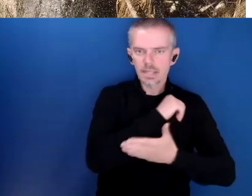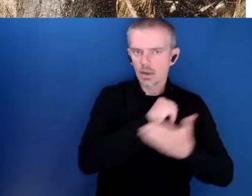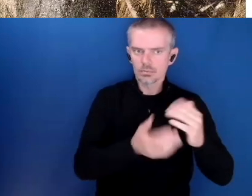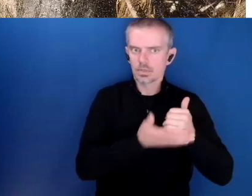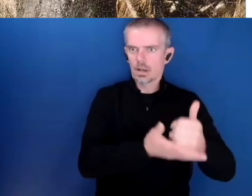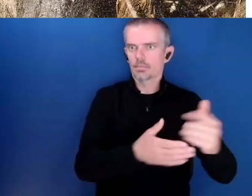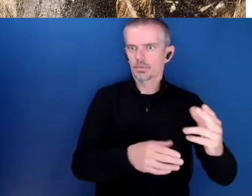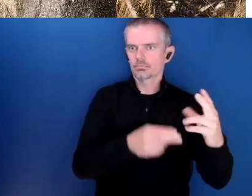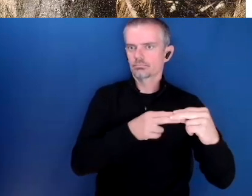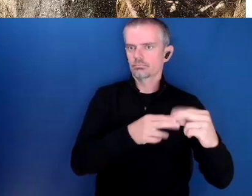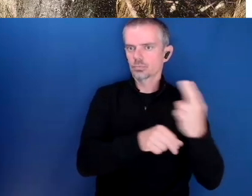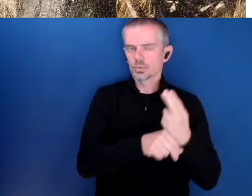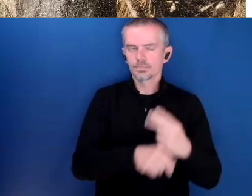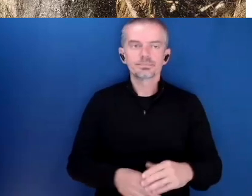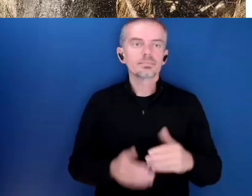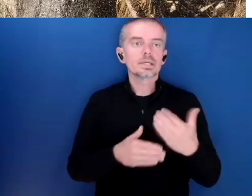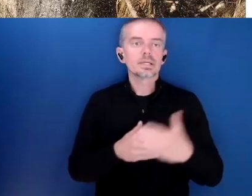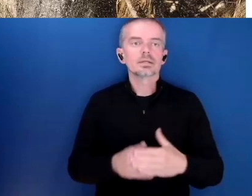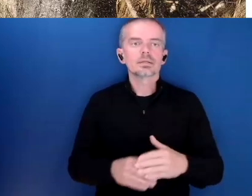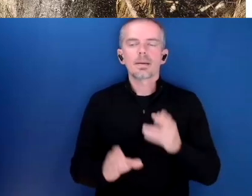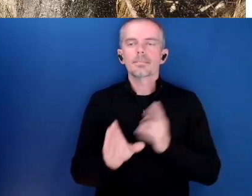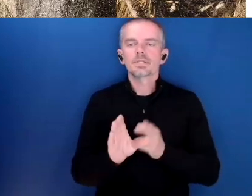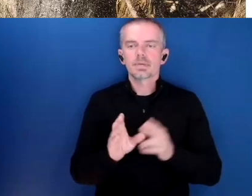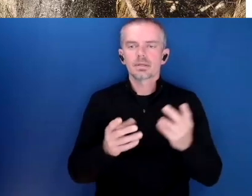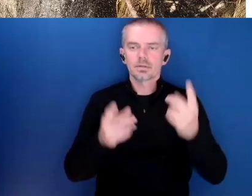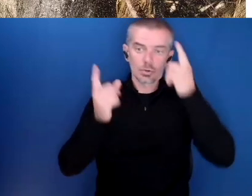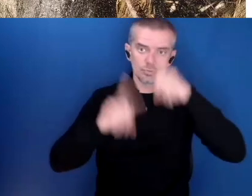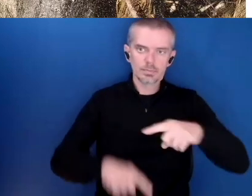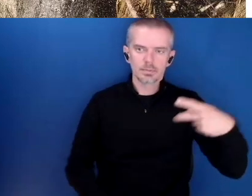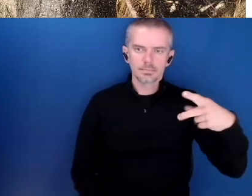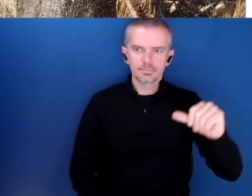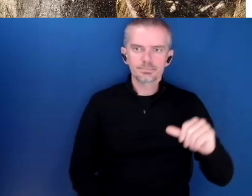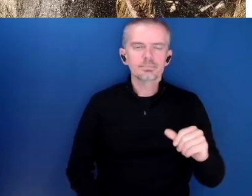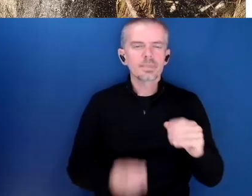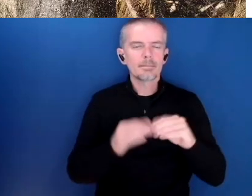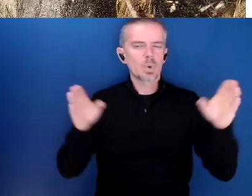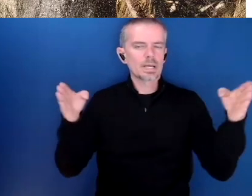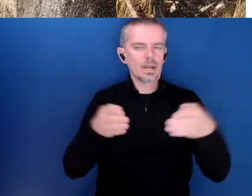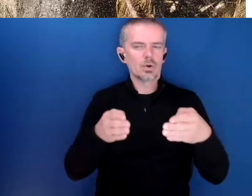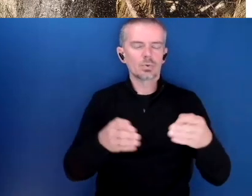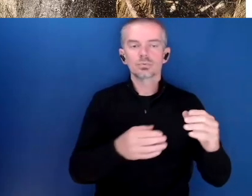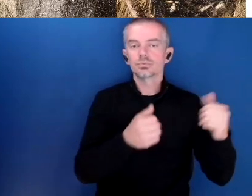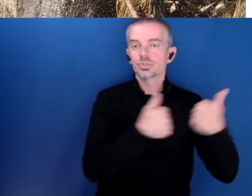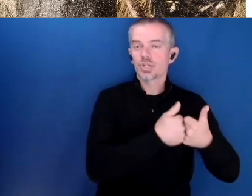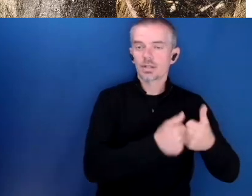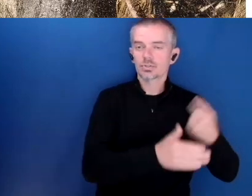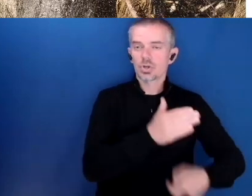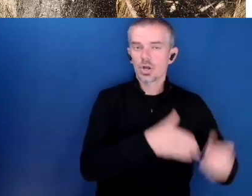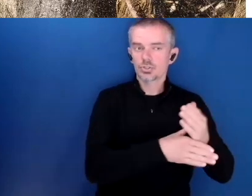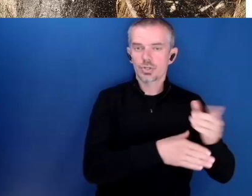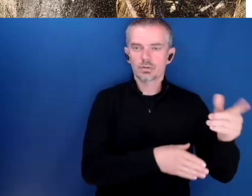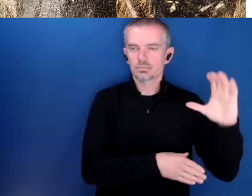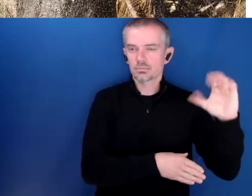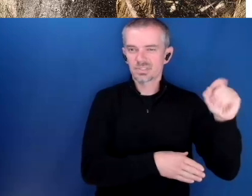slide, participating agreements. So these have a somewhat narrower scope than the challenge cost share and are